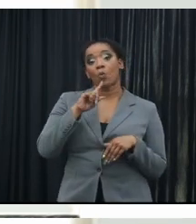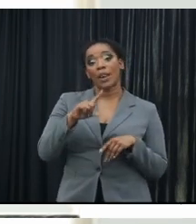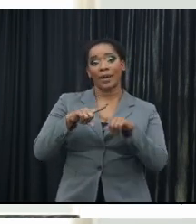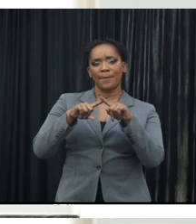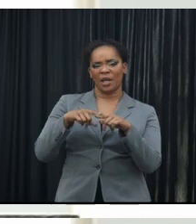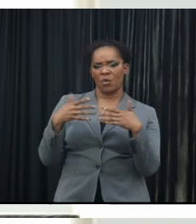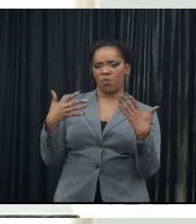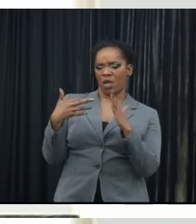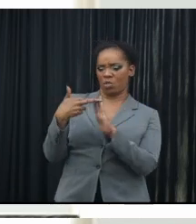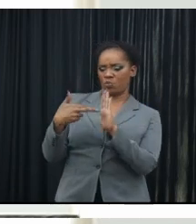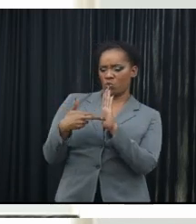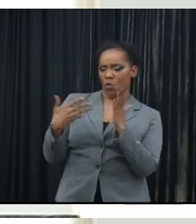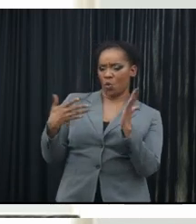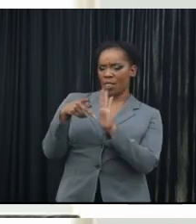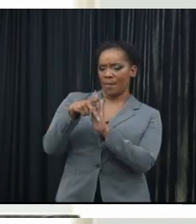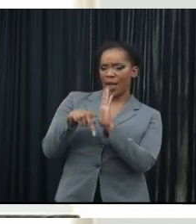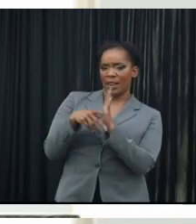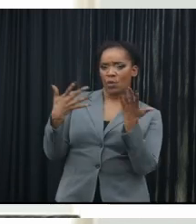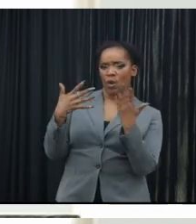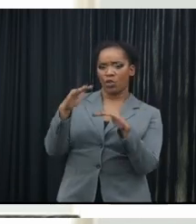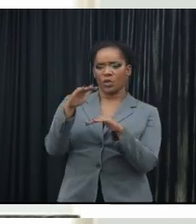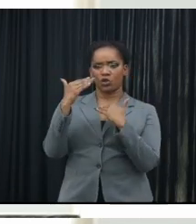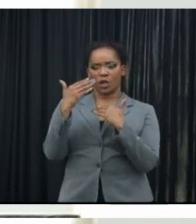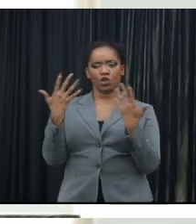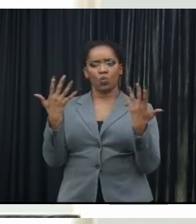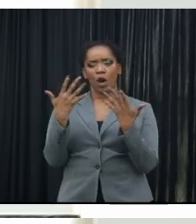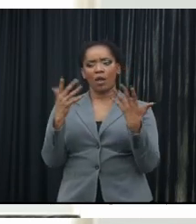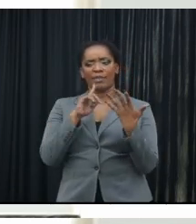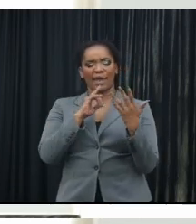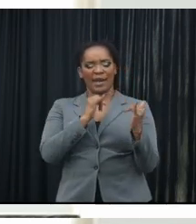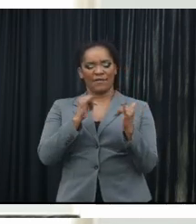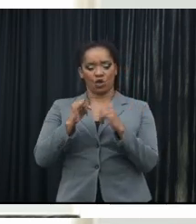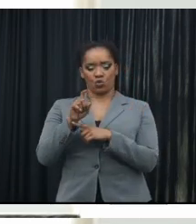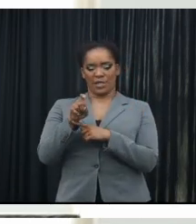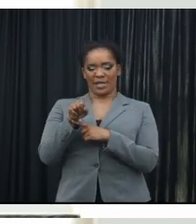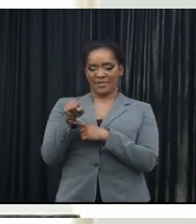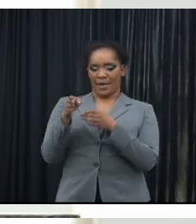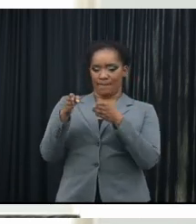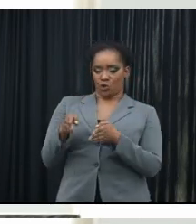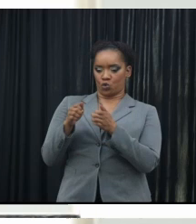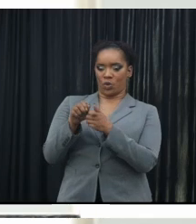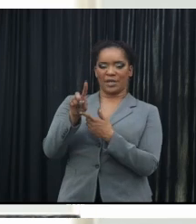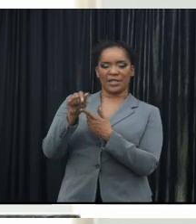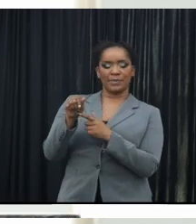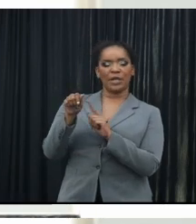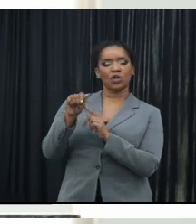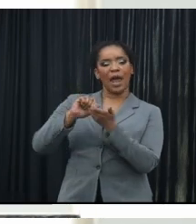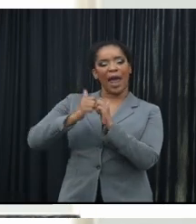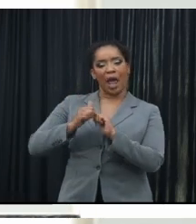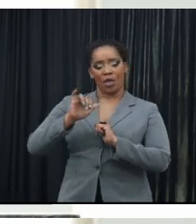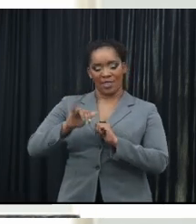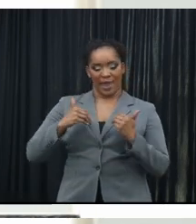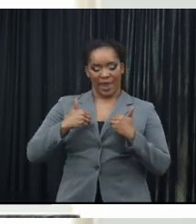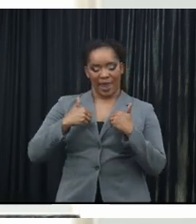policy, what is the restriction, and what are the individual needs of that individual with the disability as to how that animal may